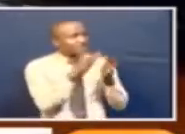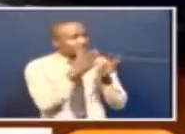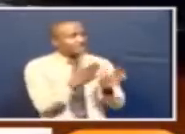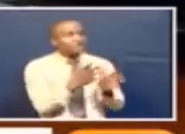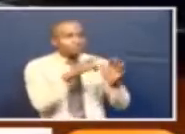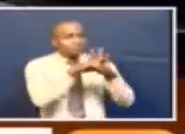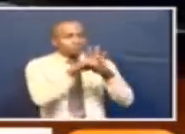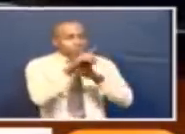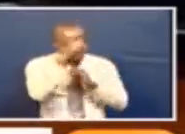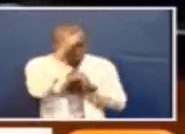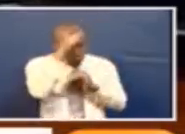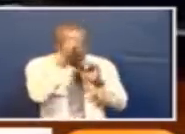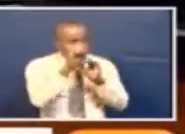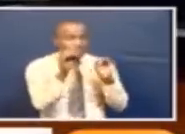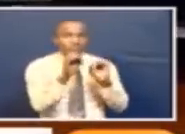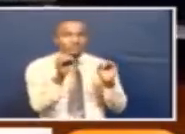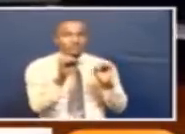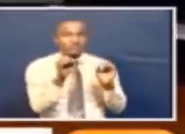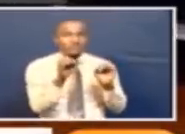of these rural areas.